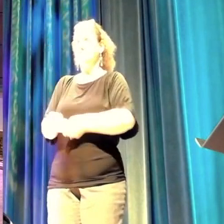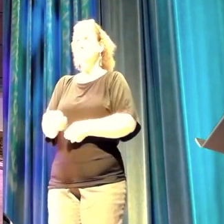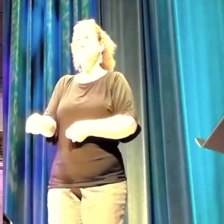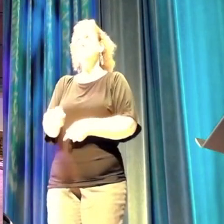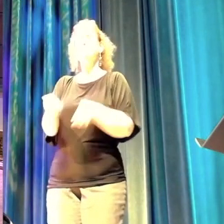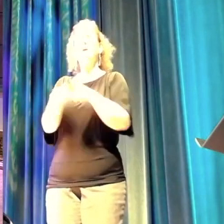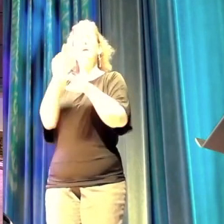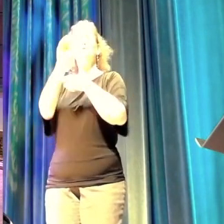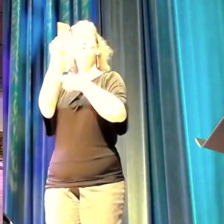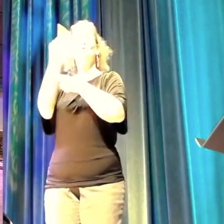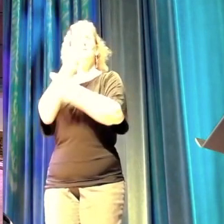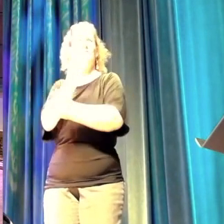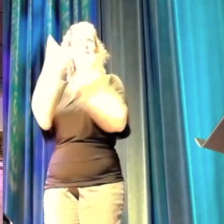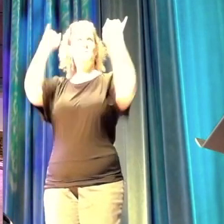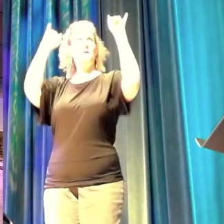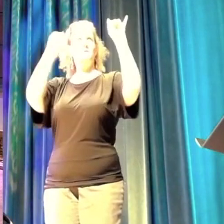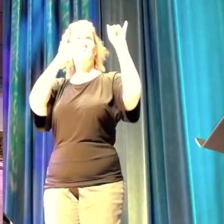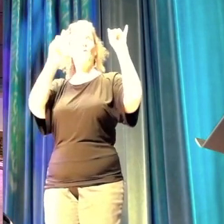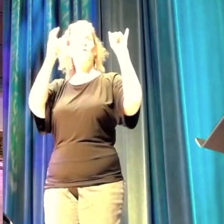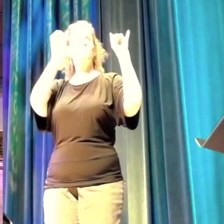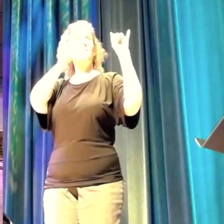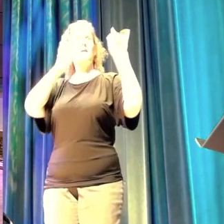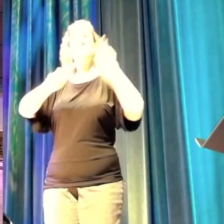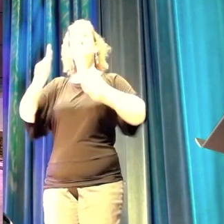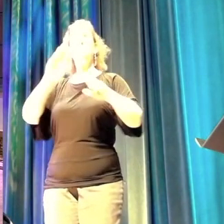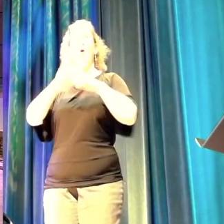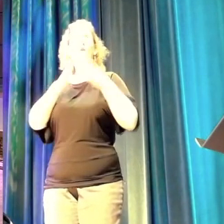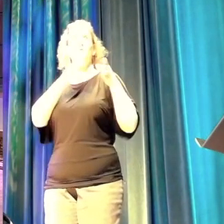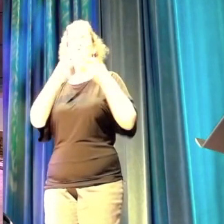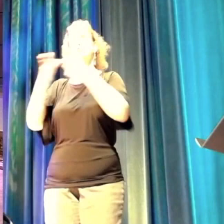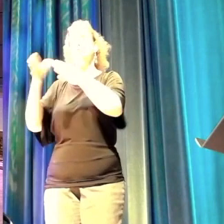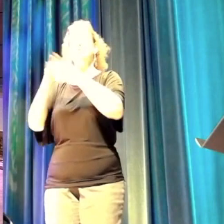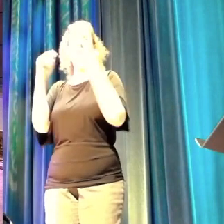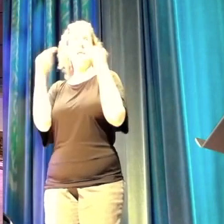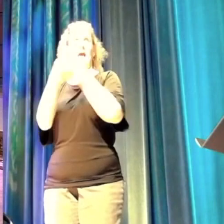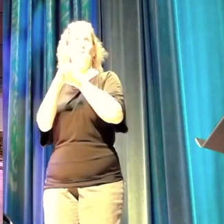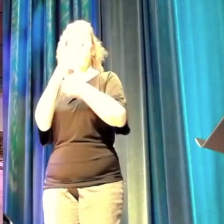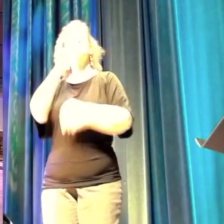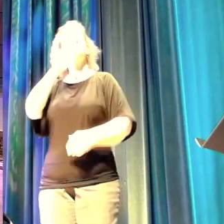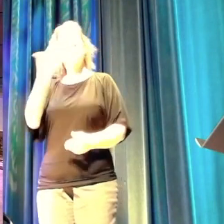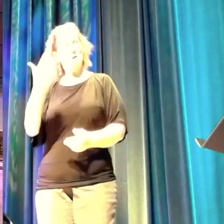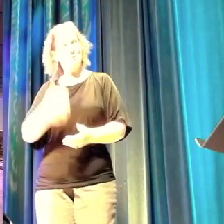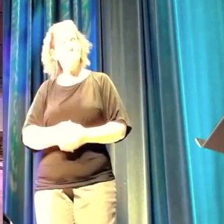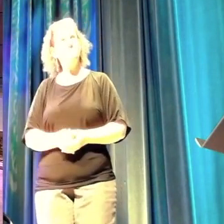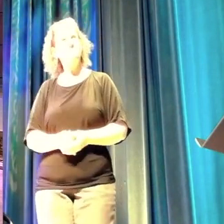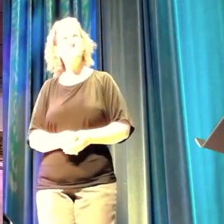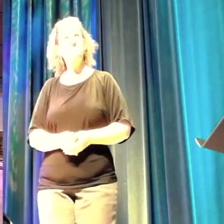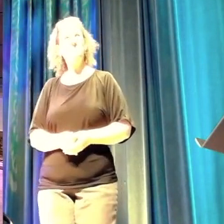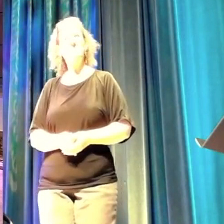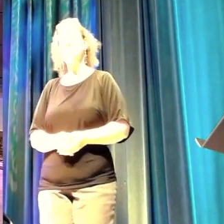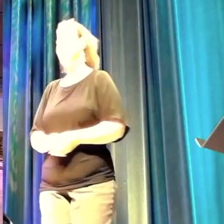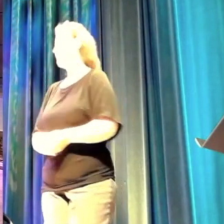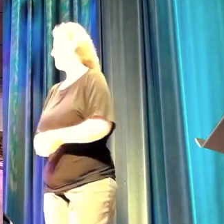independence for blind pedestrians on our streets and our highways. Thank you.